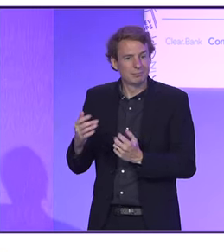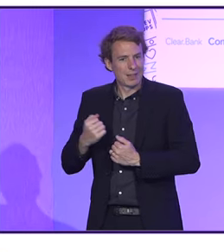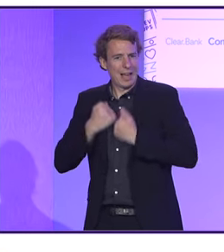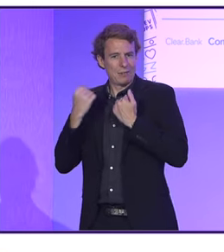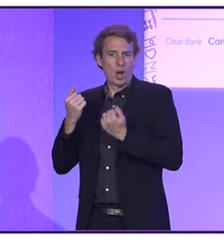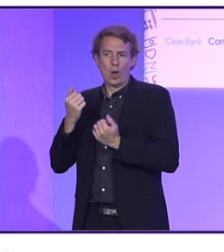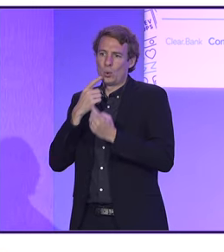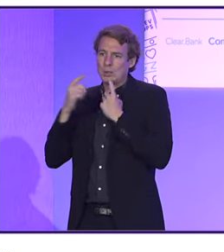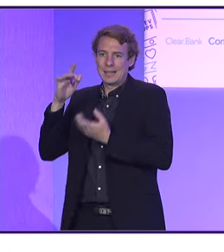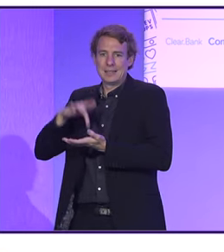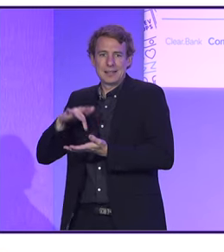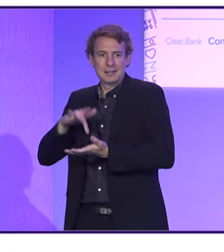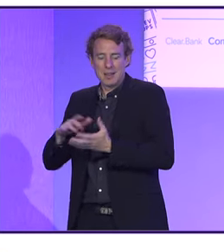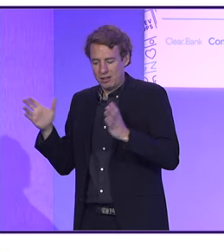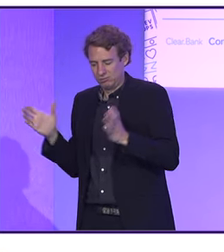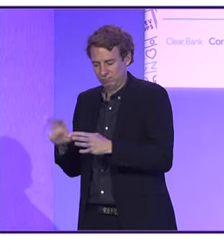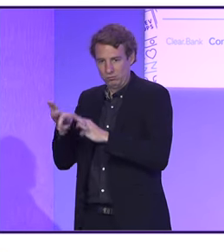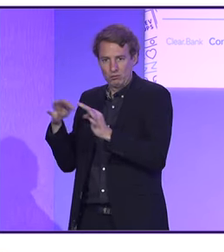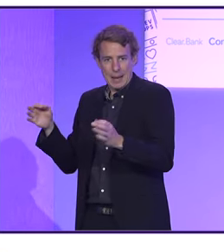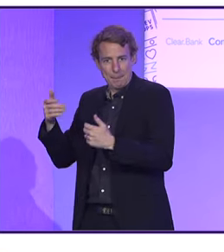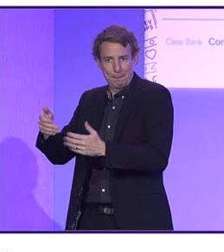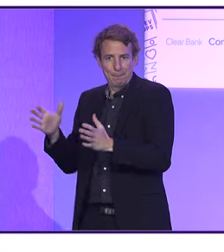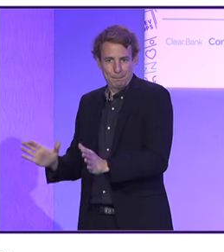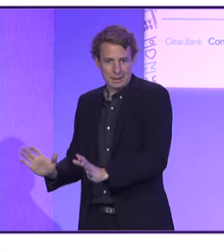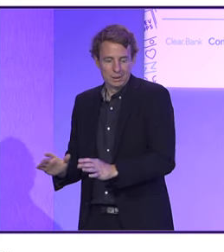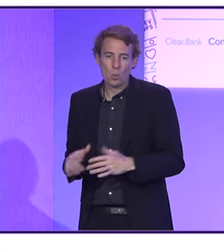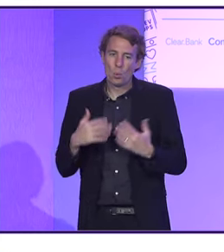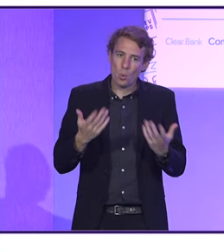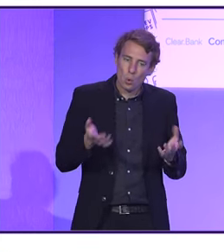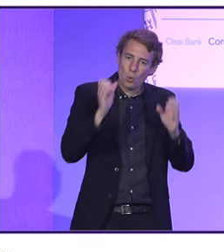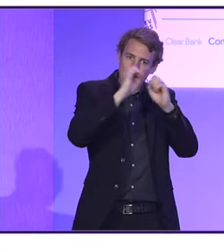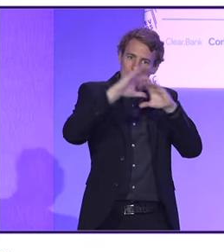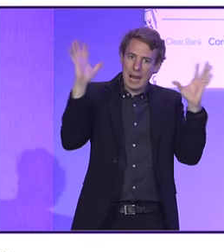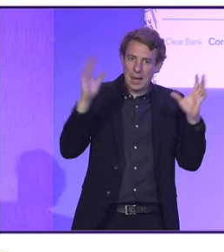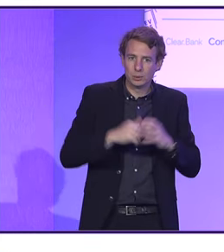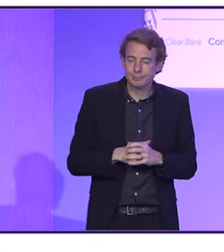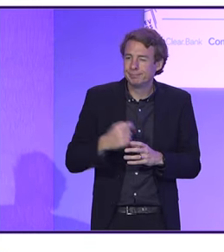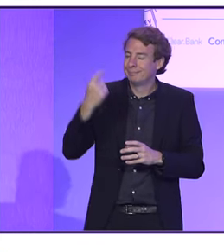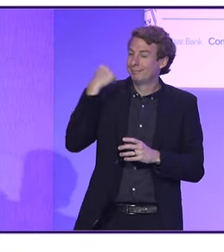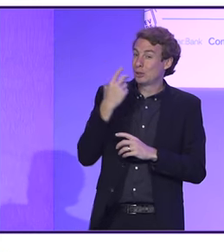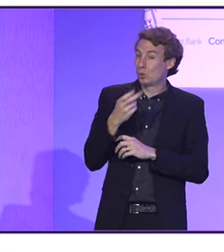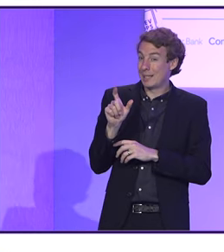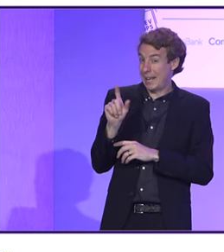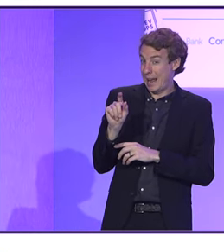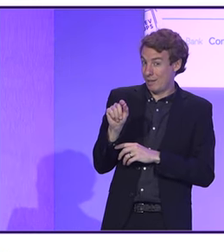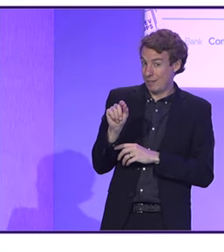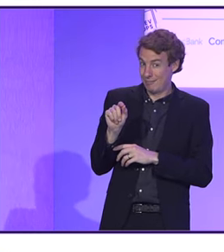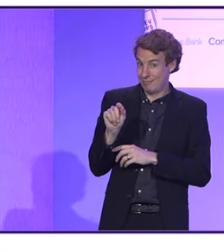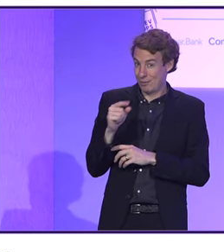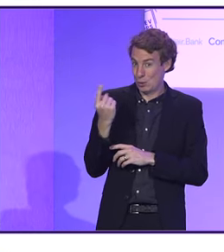center, you know, rack it and stack it, or do it from the cloud. So again, we're talking about 2011. Who in the audience would have done this